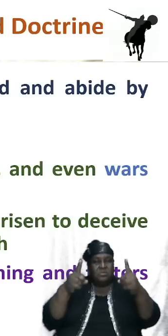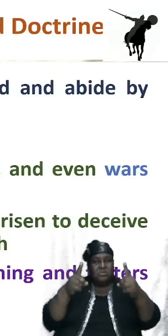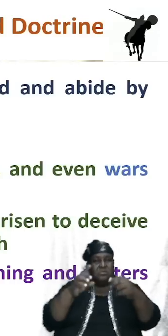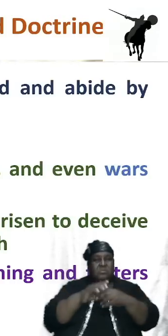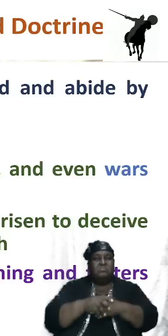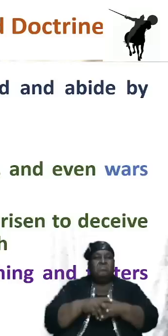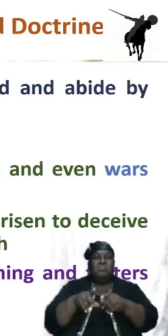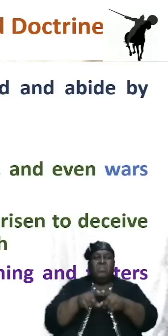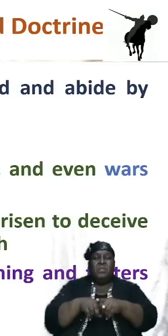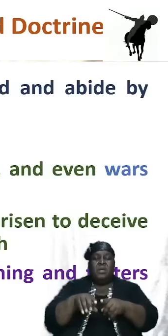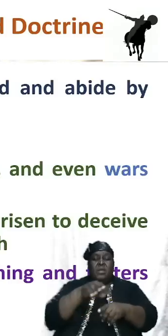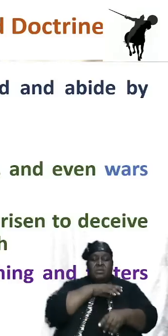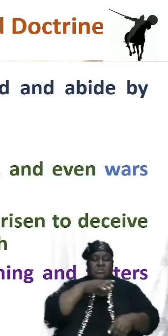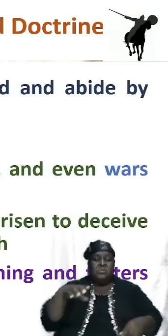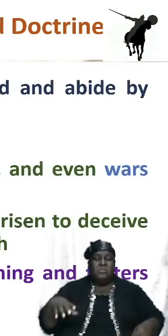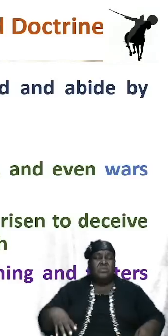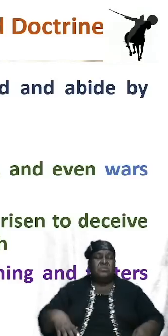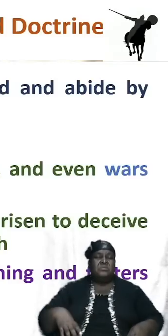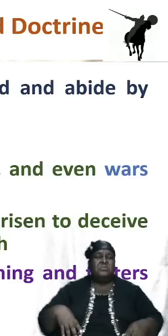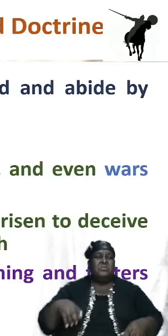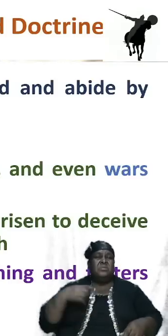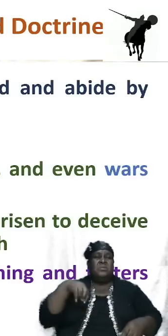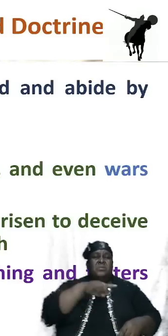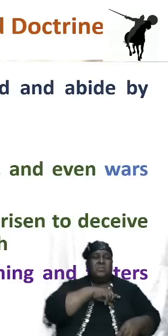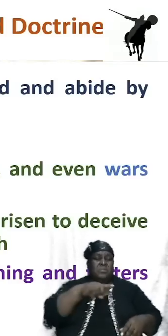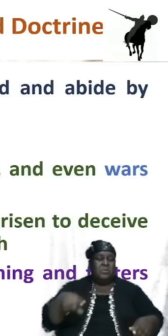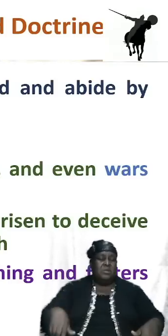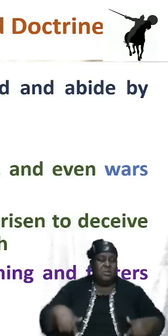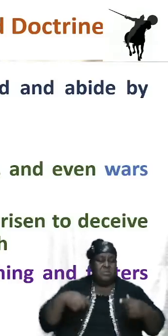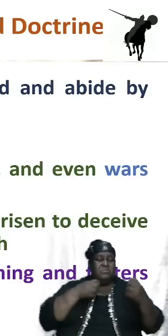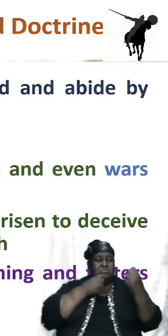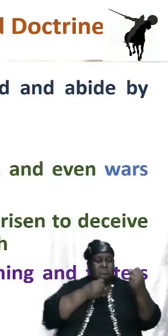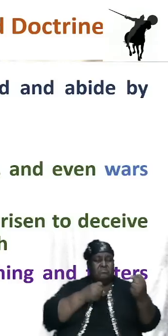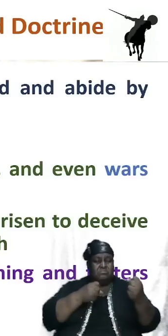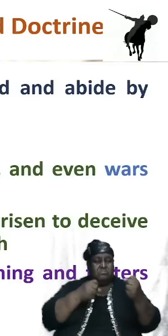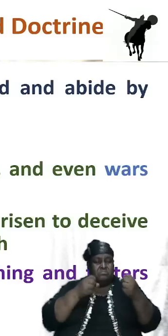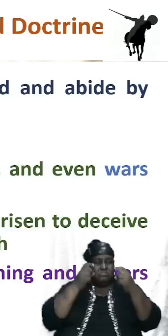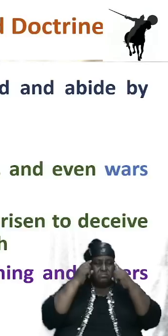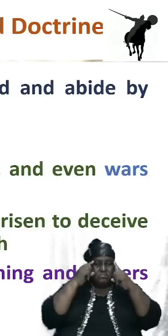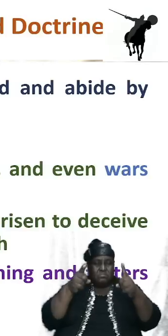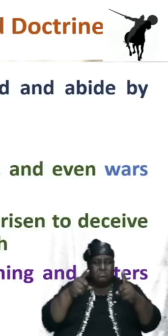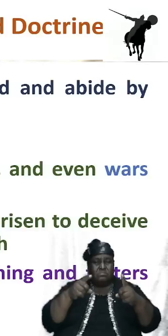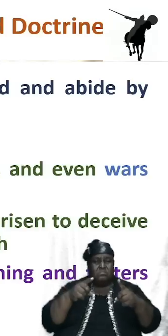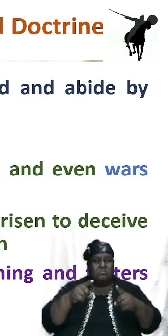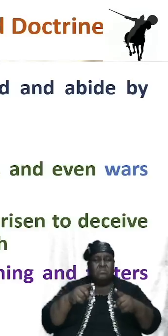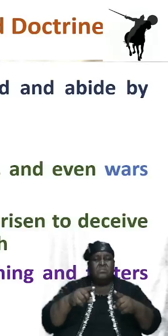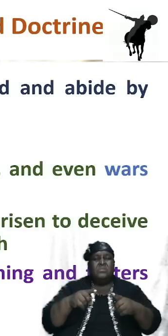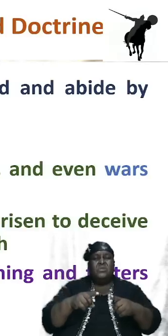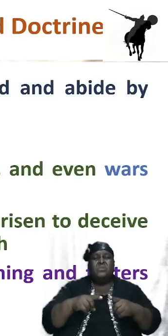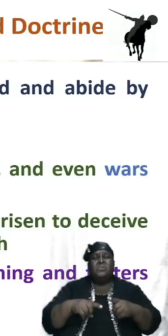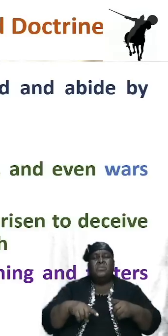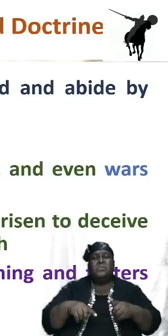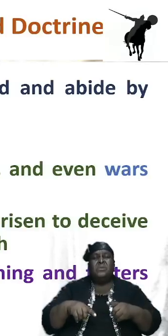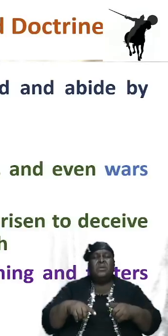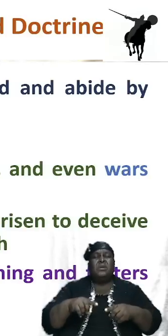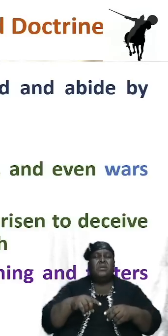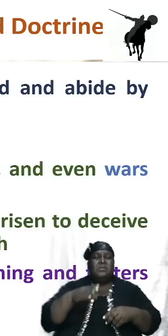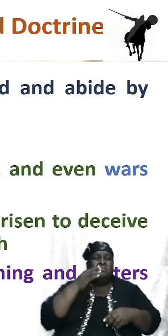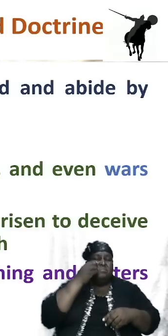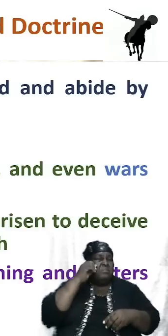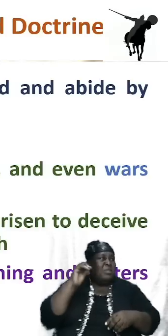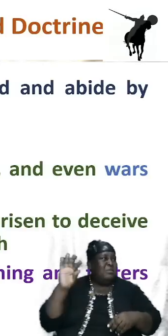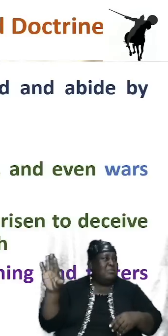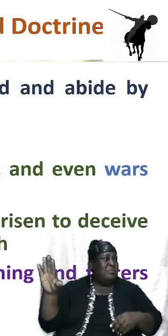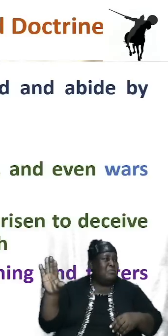as Christians, we abide by sound doctrine so that we can avoid false teachings. Amen. Secondly, we